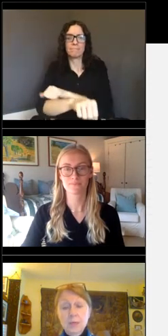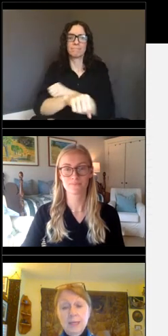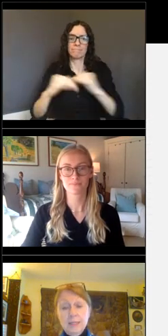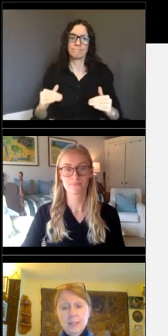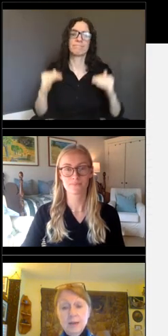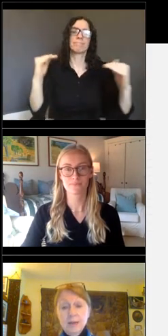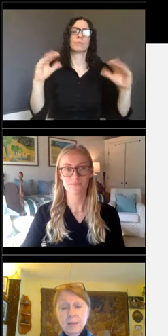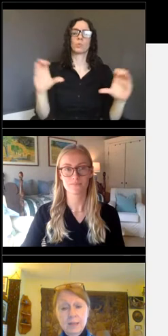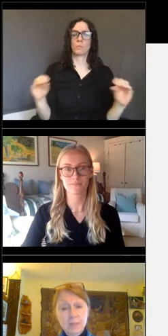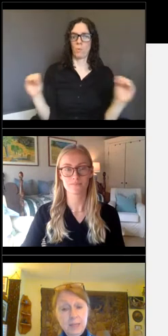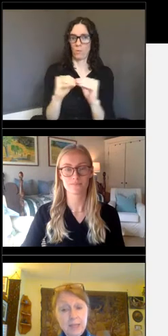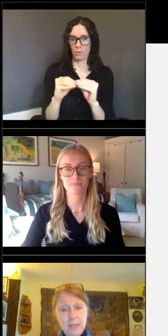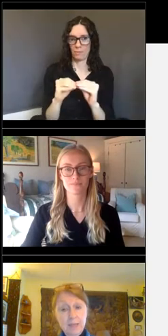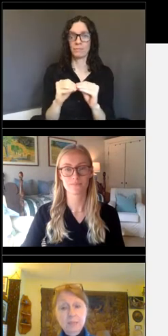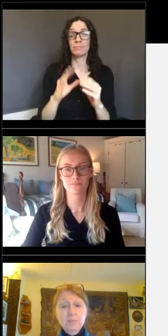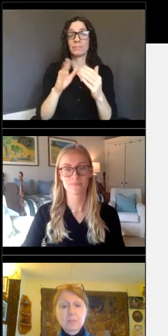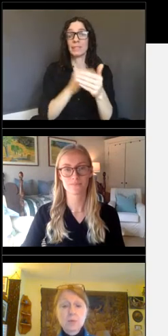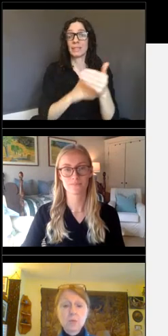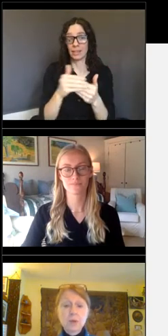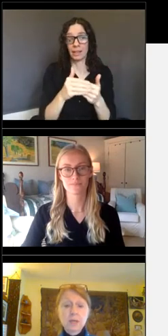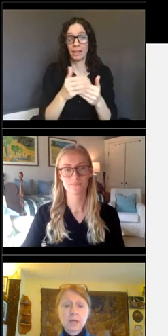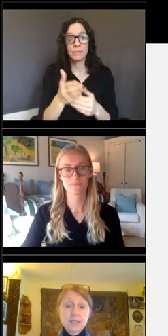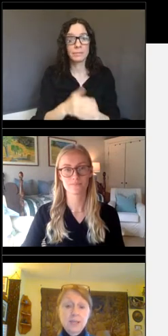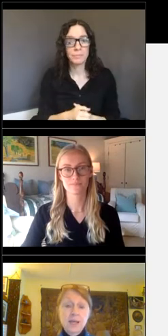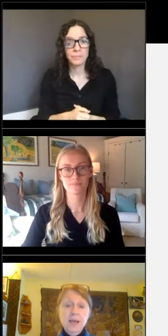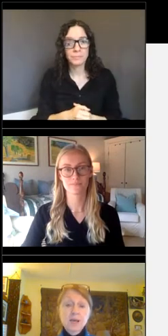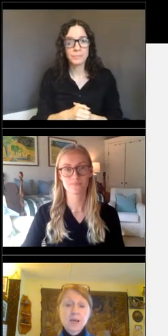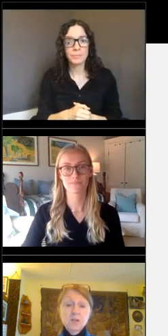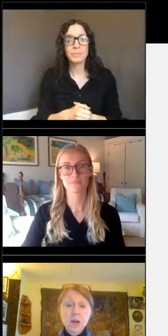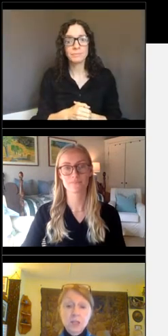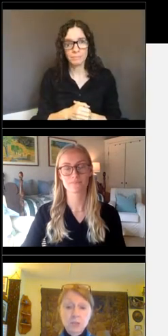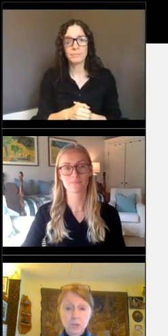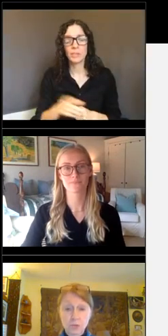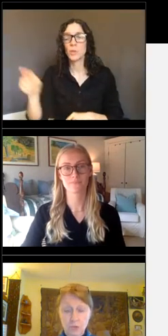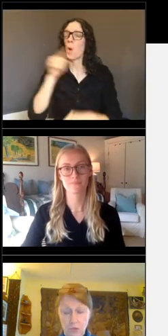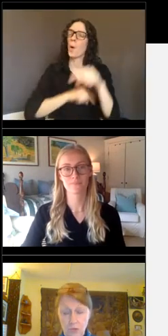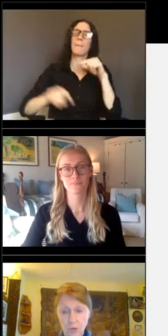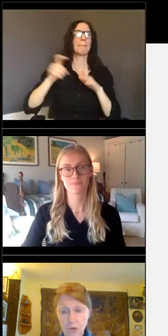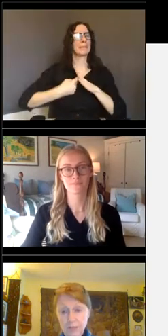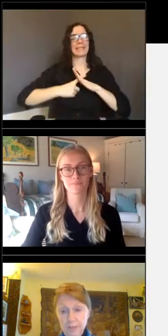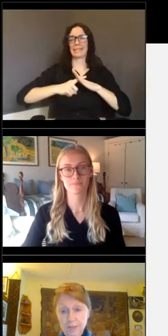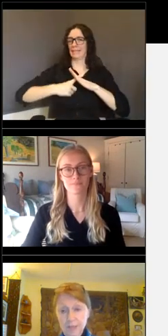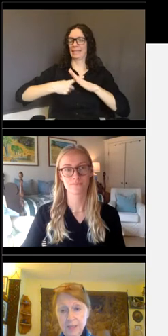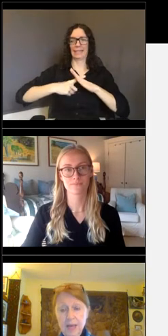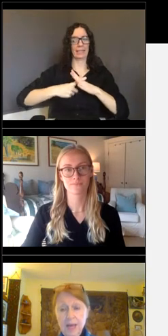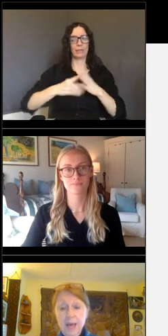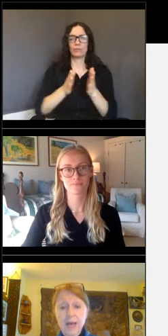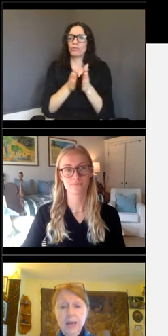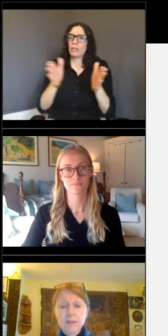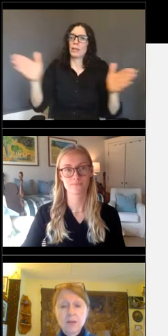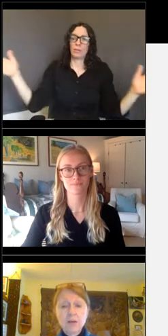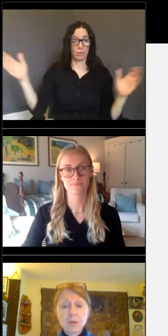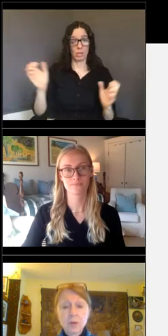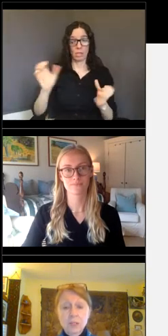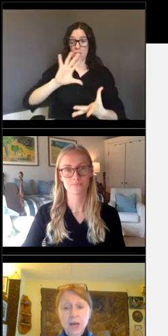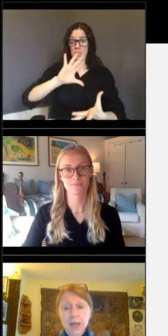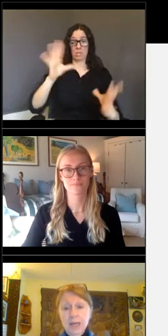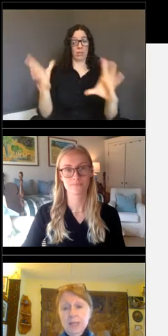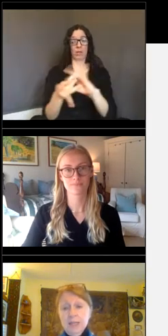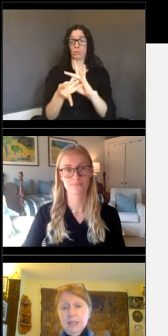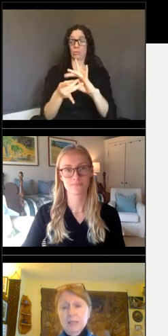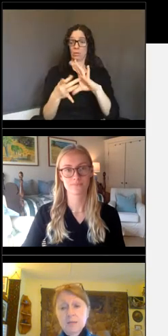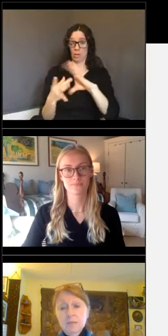So let's start at the beginning. What is ecological connectivity? And there I want